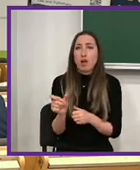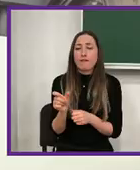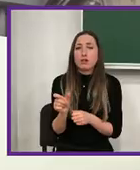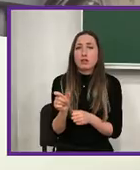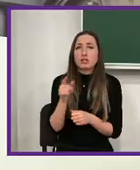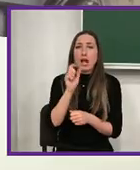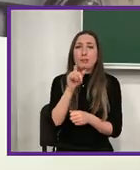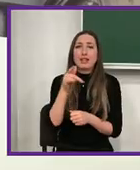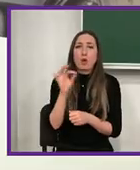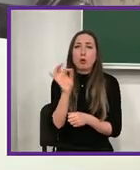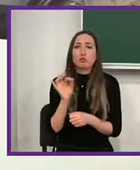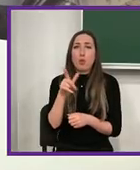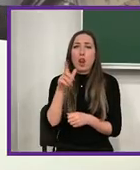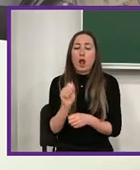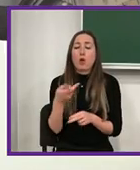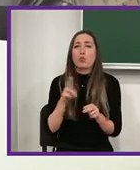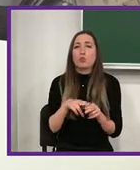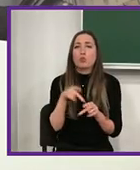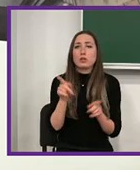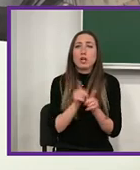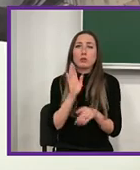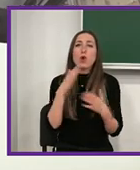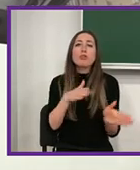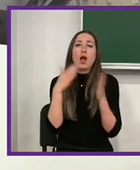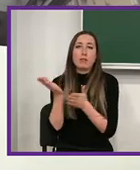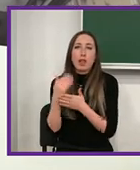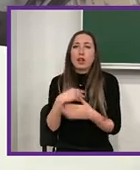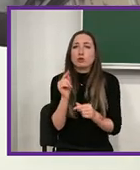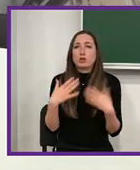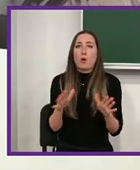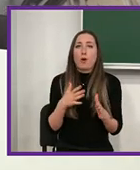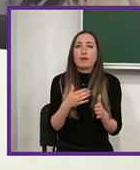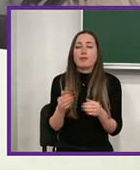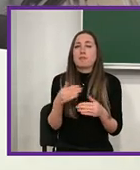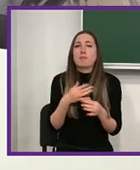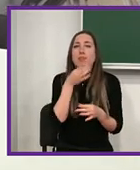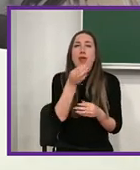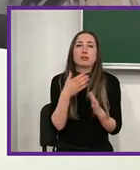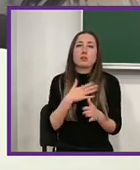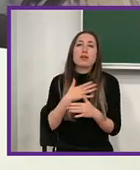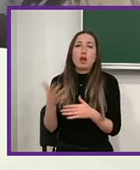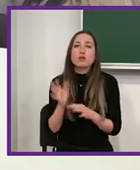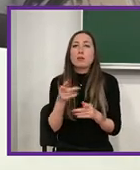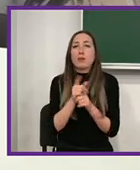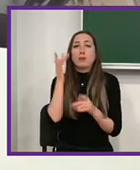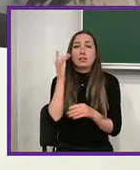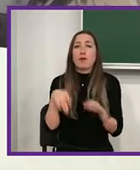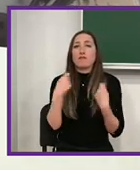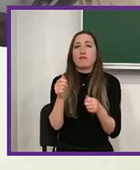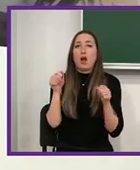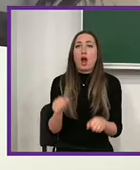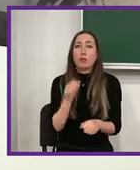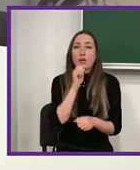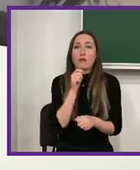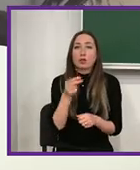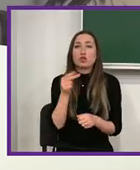real property representatives, Mrs. Sarmi Duozo is going to join our discussion, but this is going to be the next part. So this